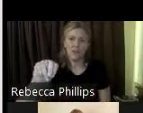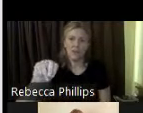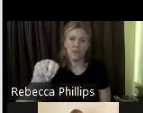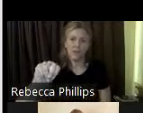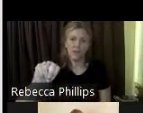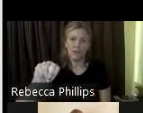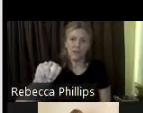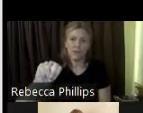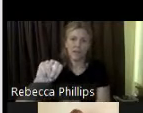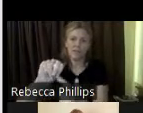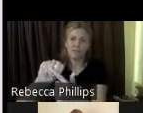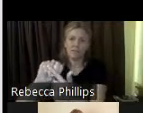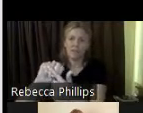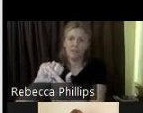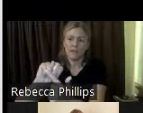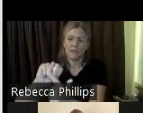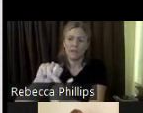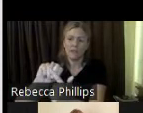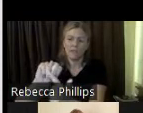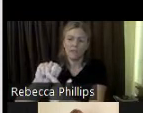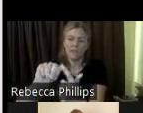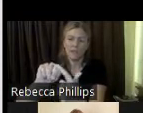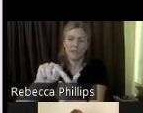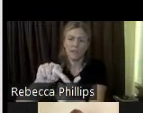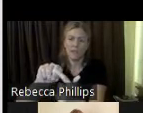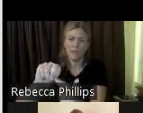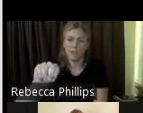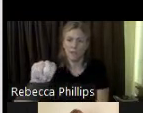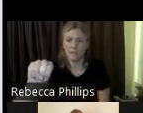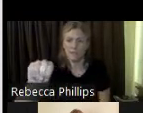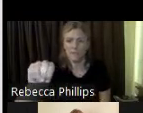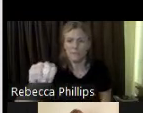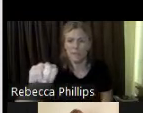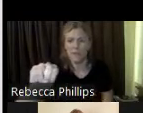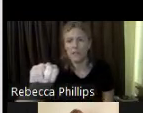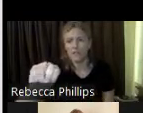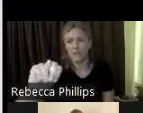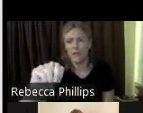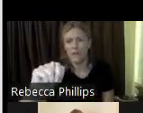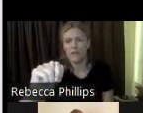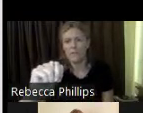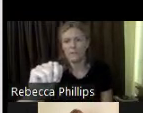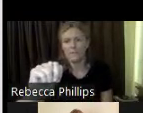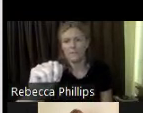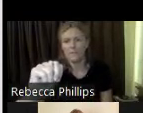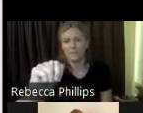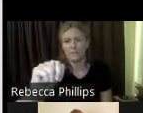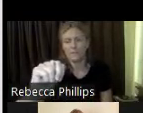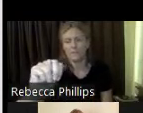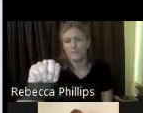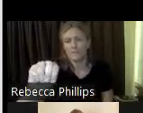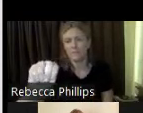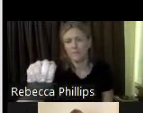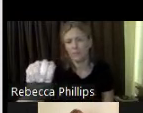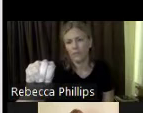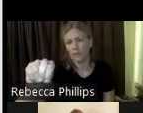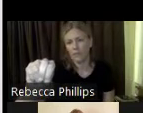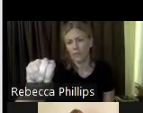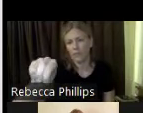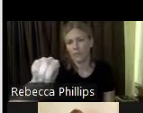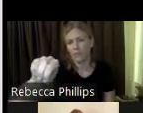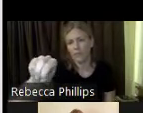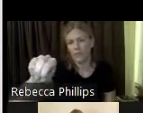it over one. So now it's between the ring finger and the middle finger. So N.